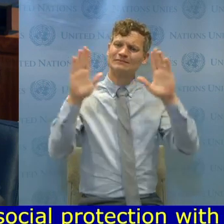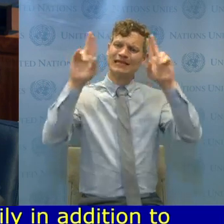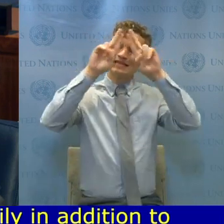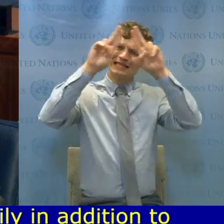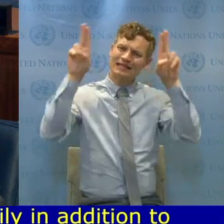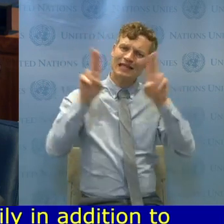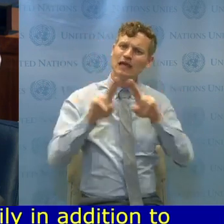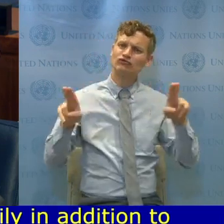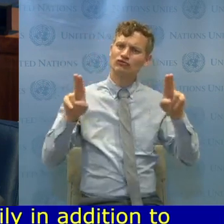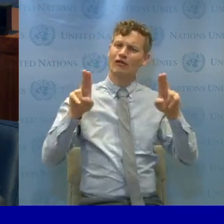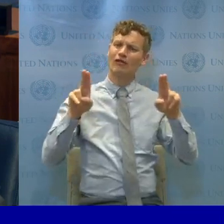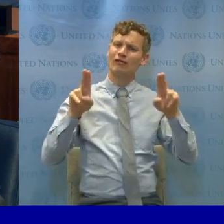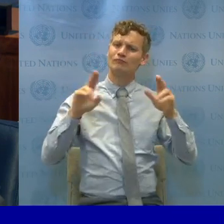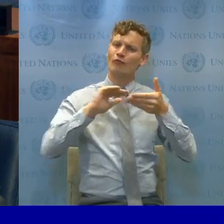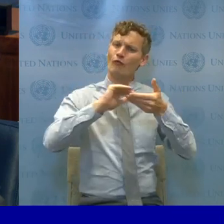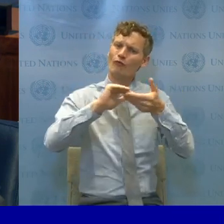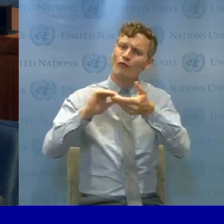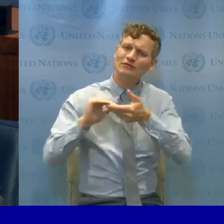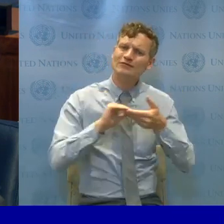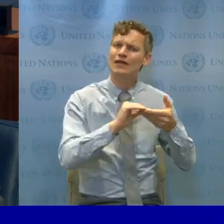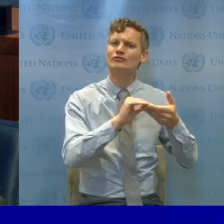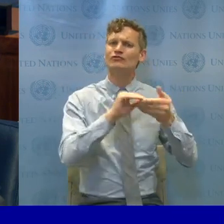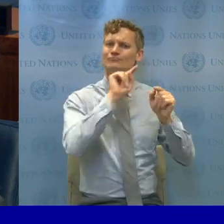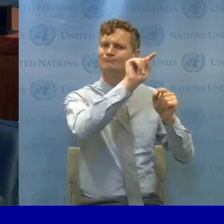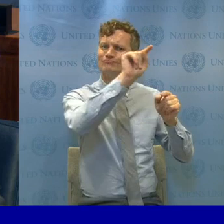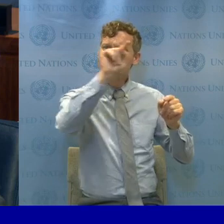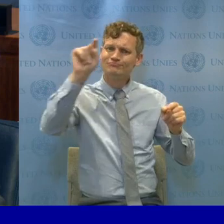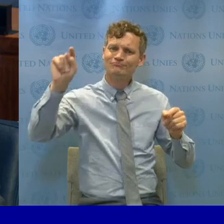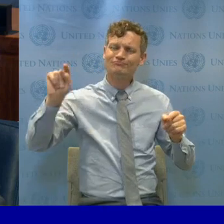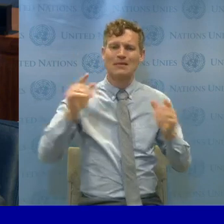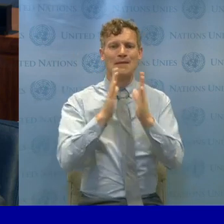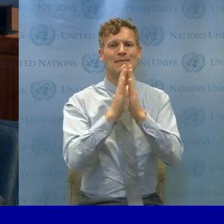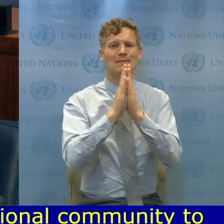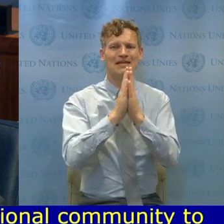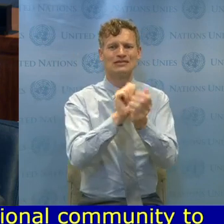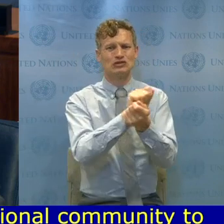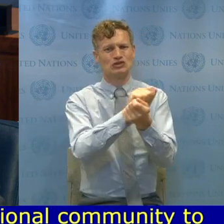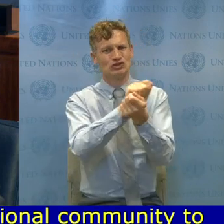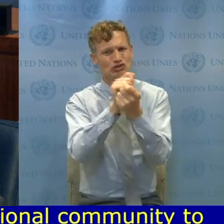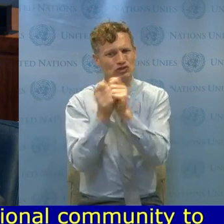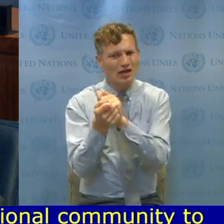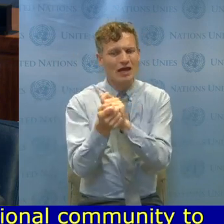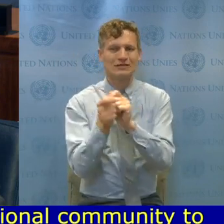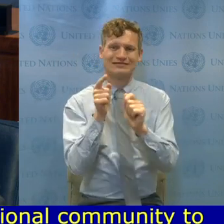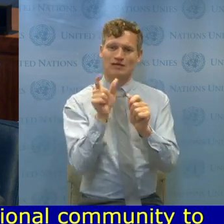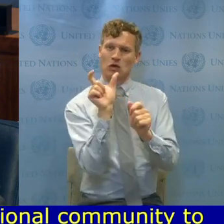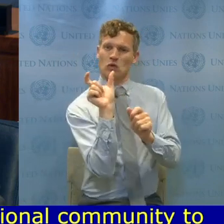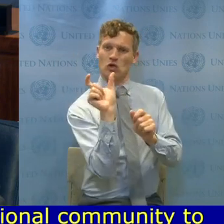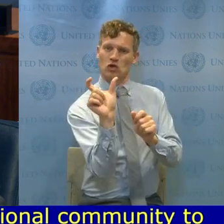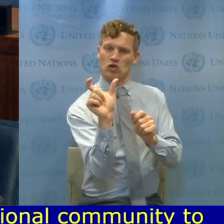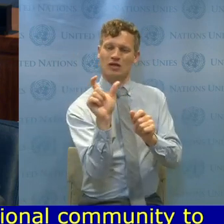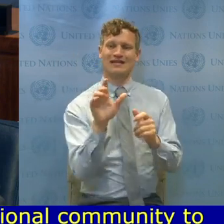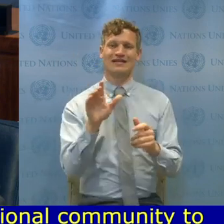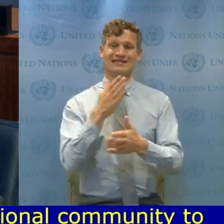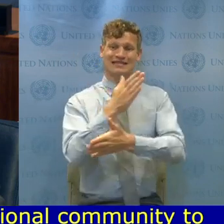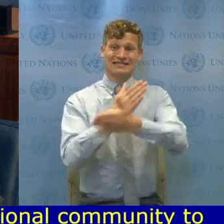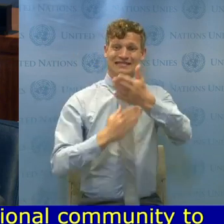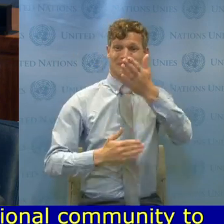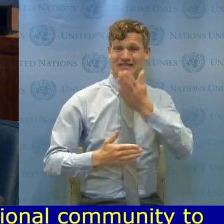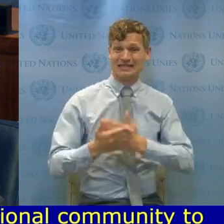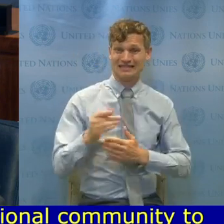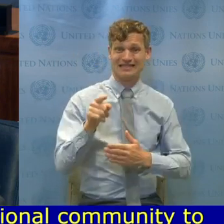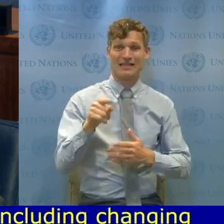including changing the wide-ranging concept of disability, which is based on charity work, to